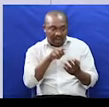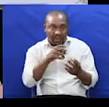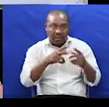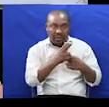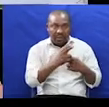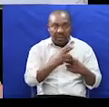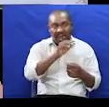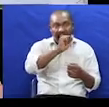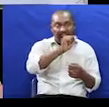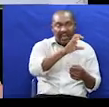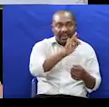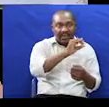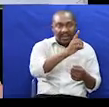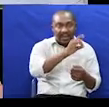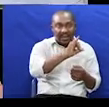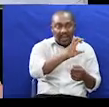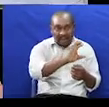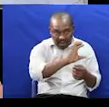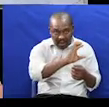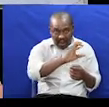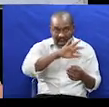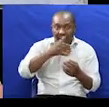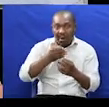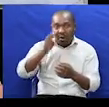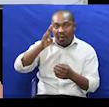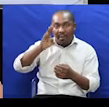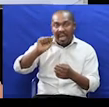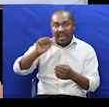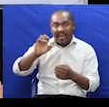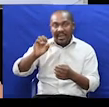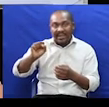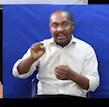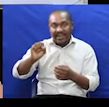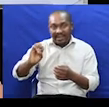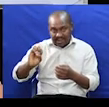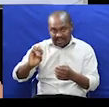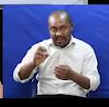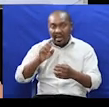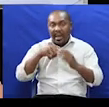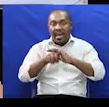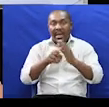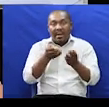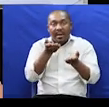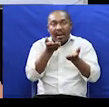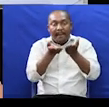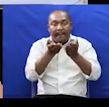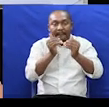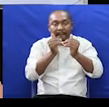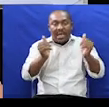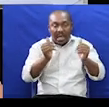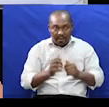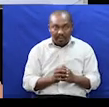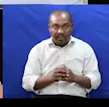under basic medium. But it cannot be used in titration process because it is not going to change and give us the